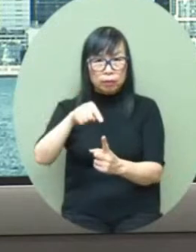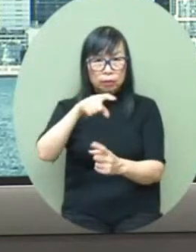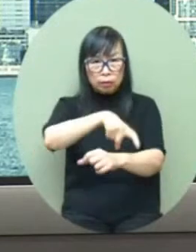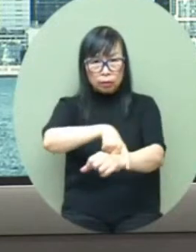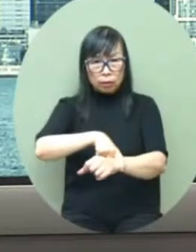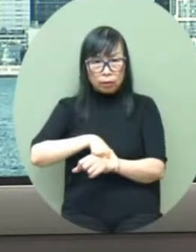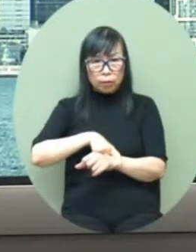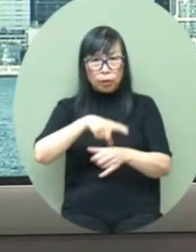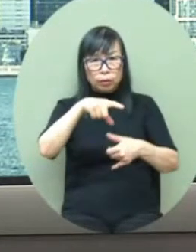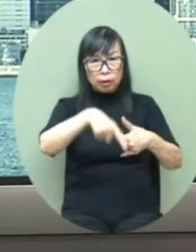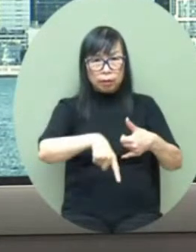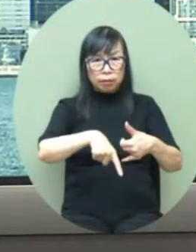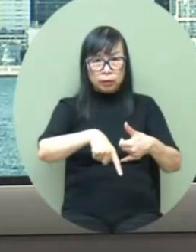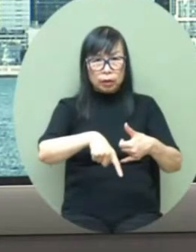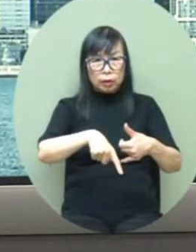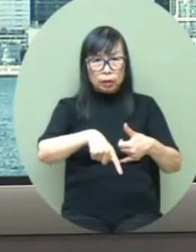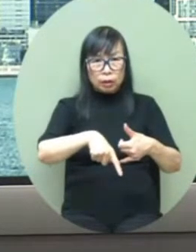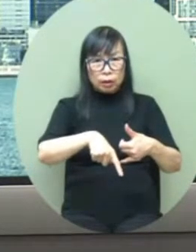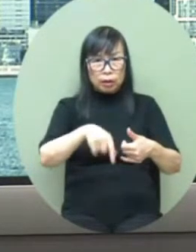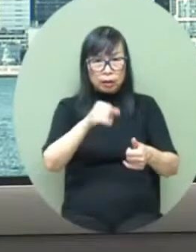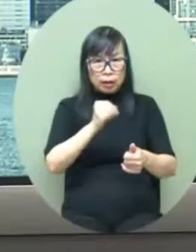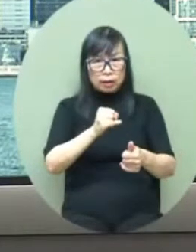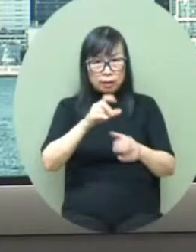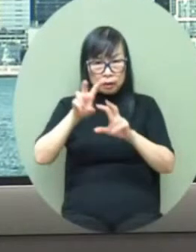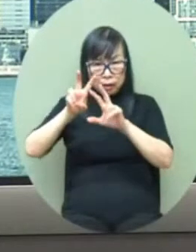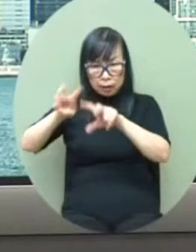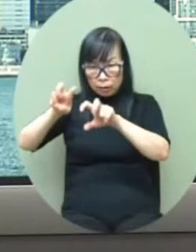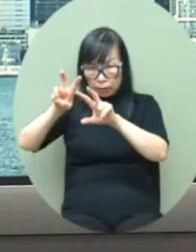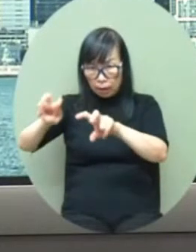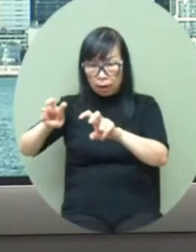Regarding police investigation